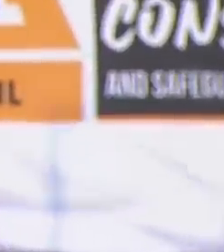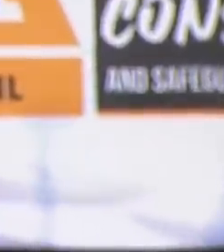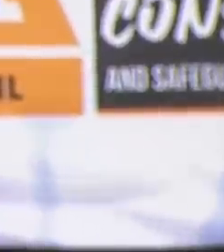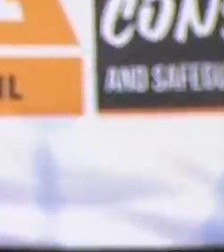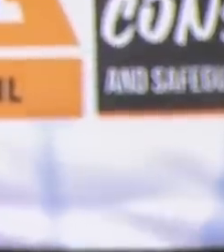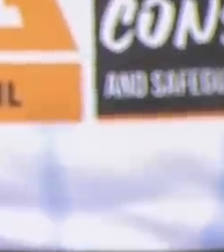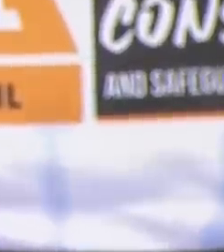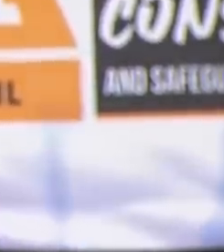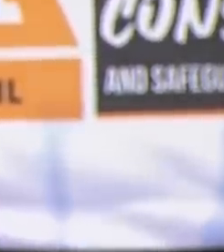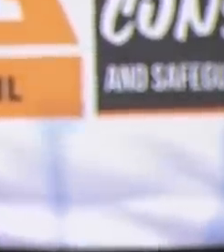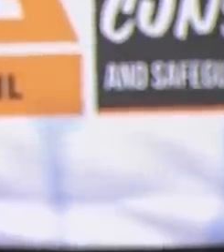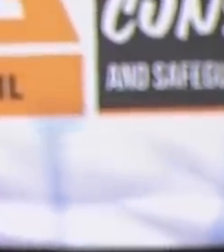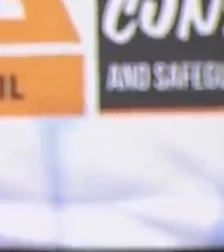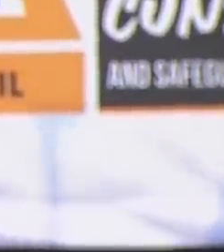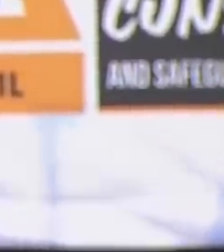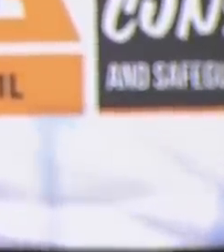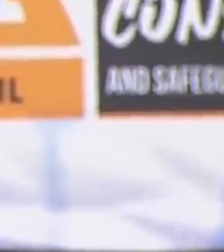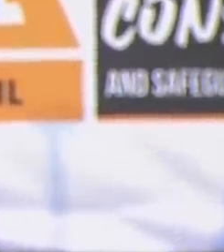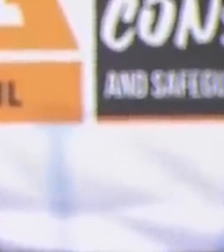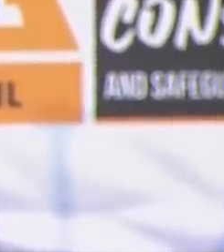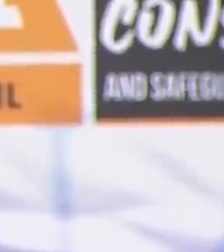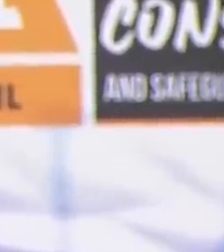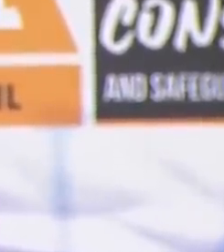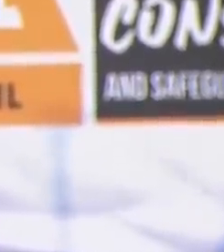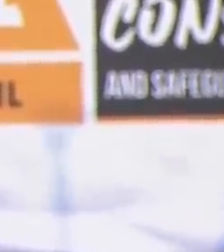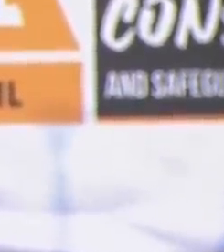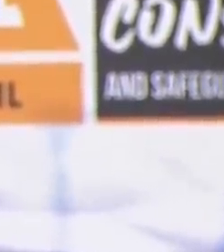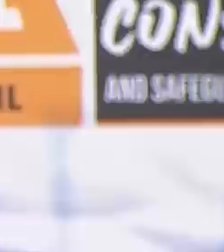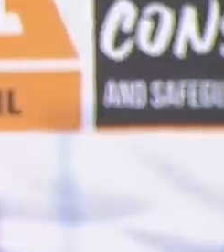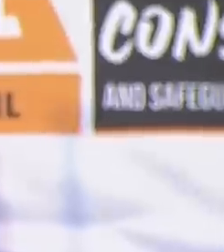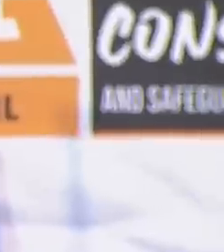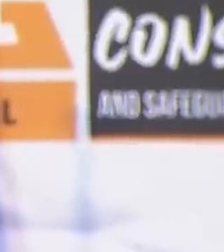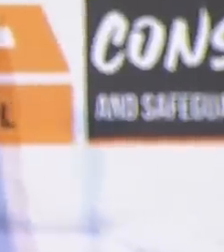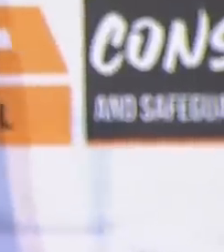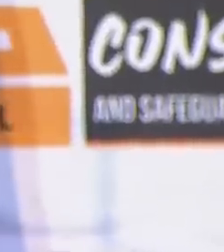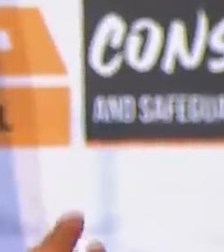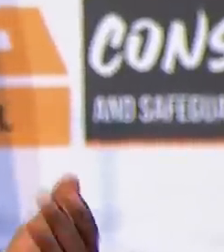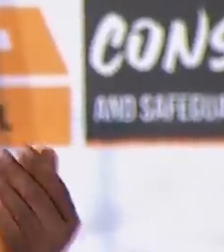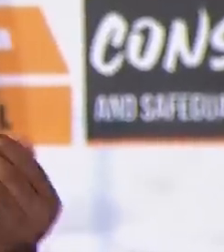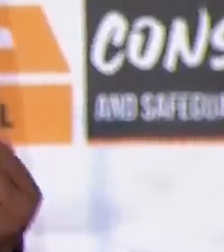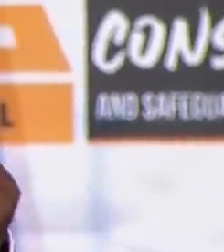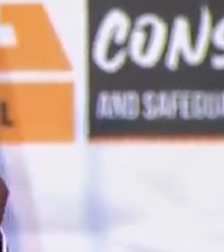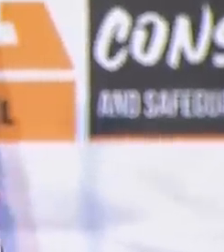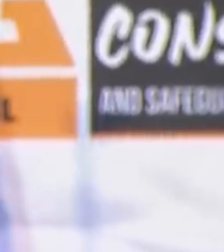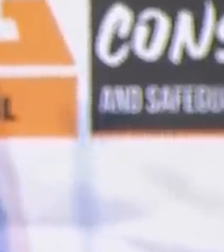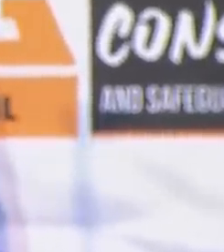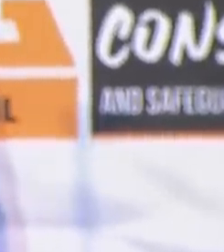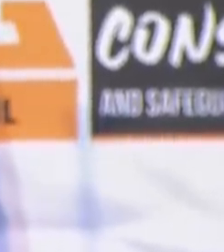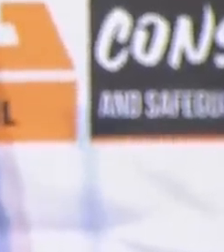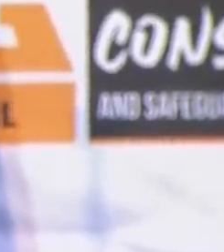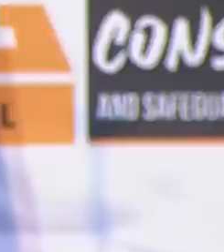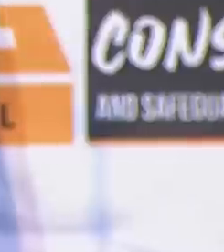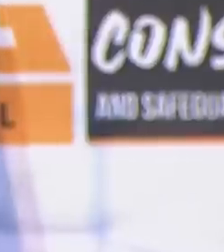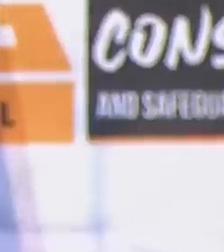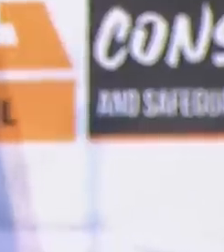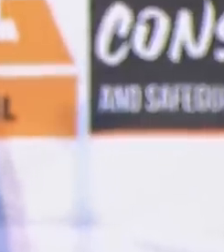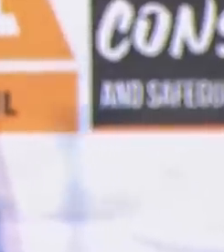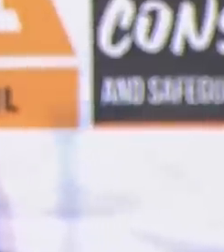need jobs that we have raised our ambition to attract and to